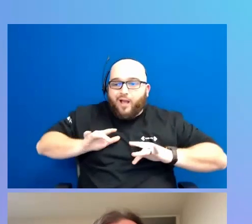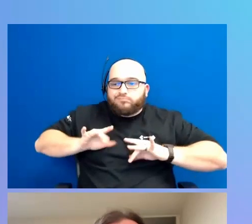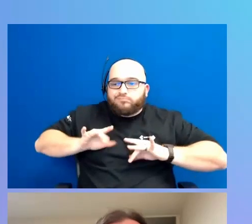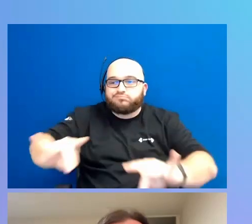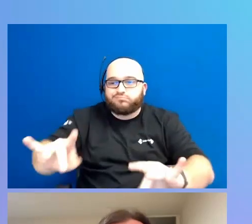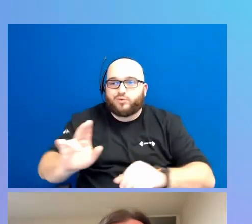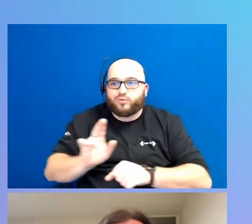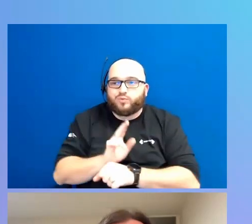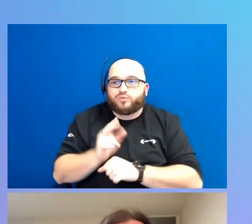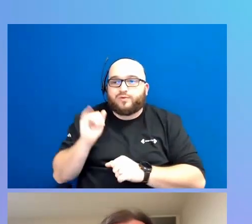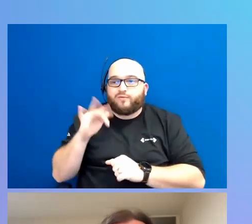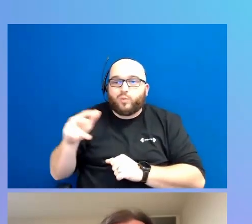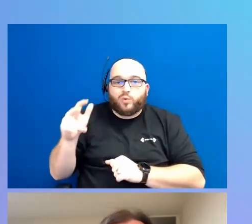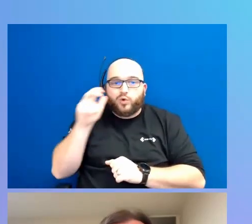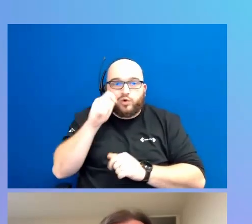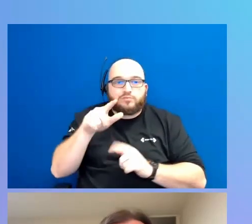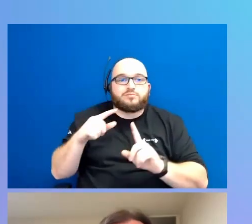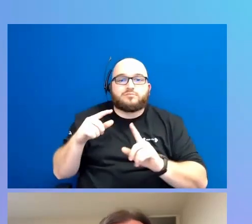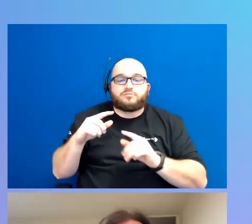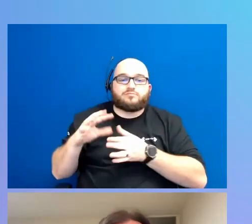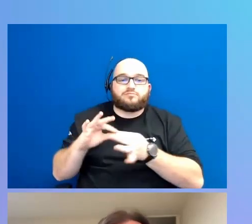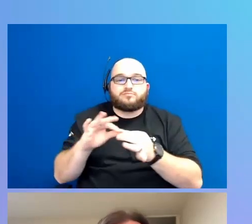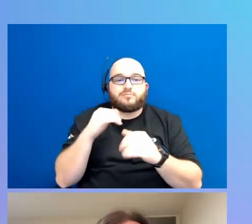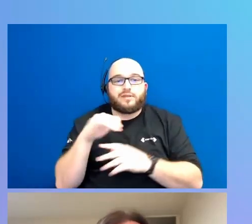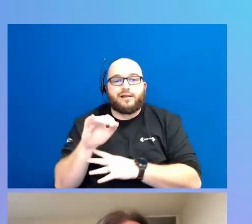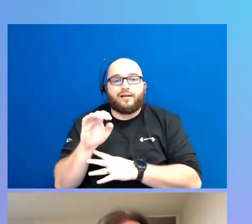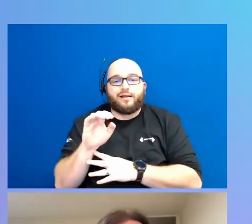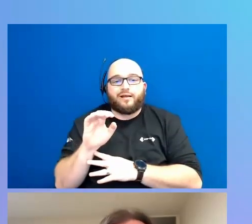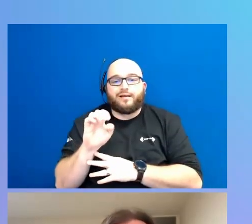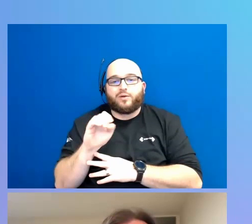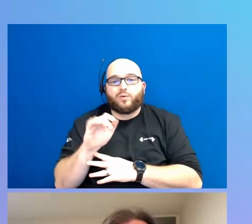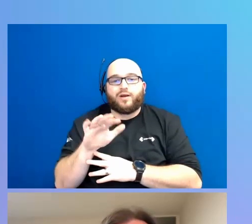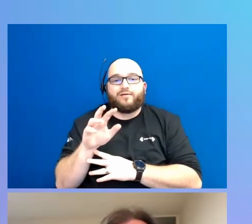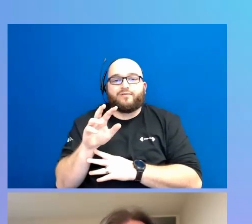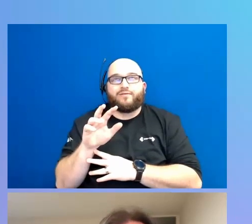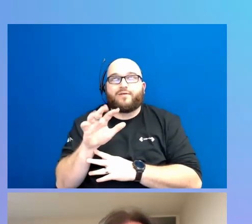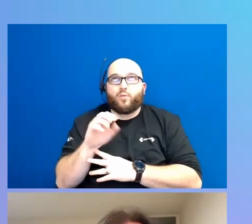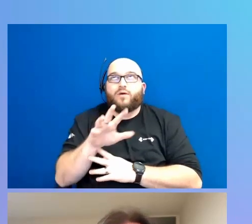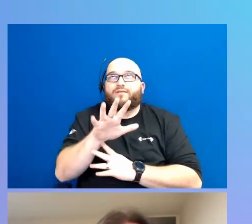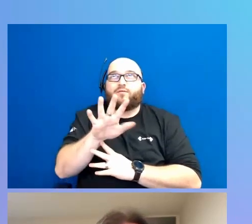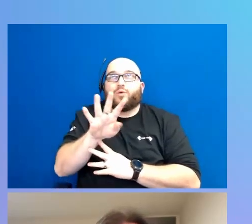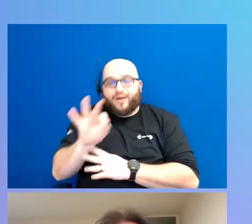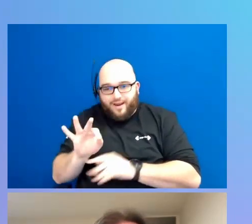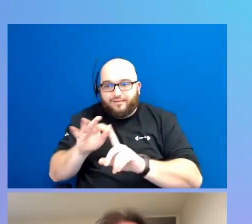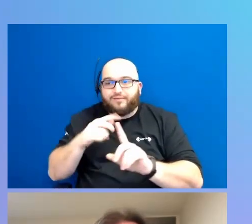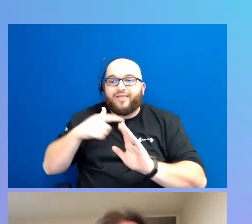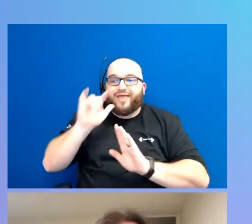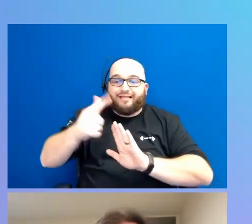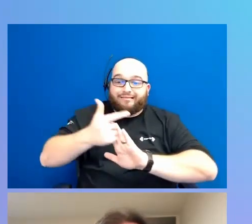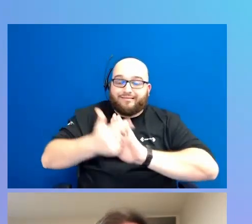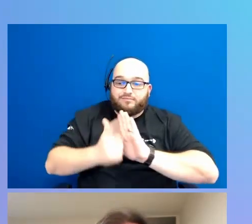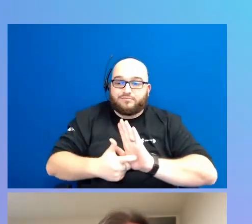you heard Wilco talking about in EN 301-549, Section 508 in the US has had a legal requirement